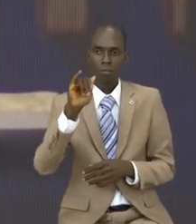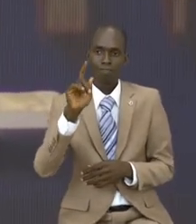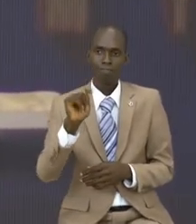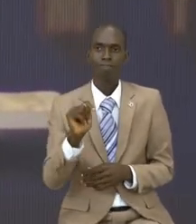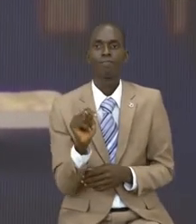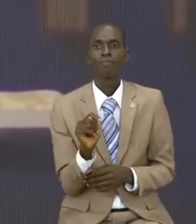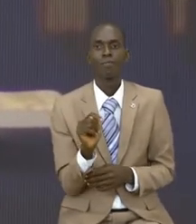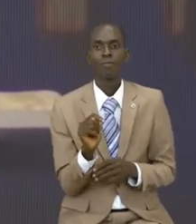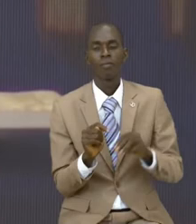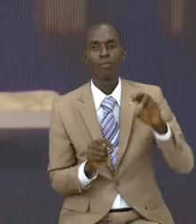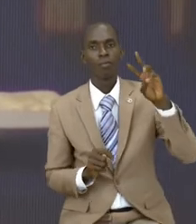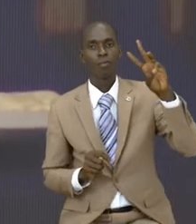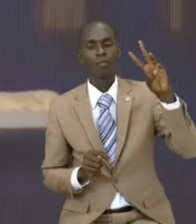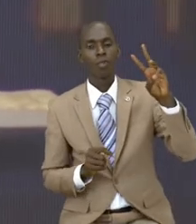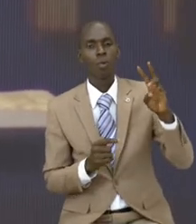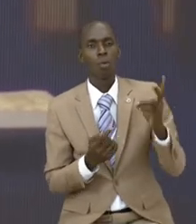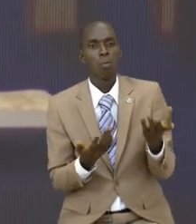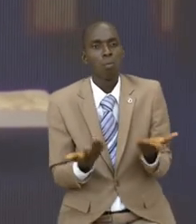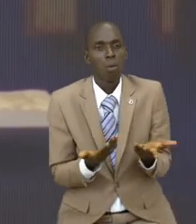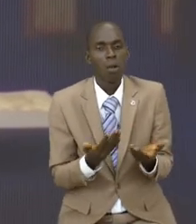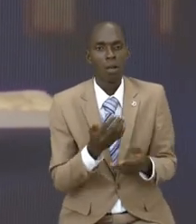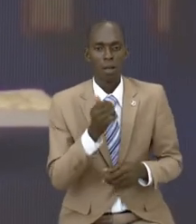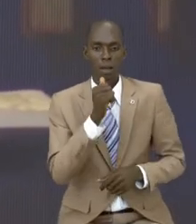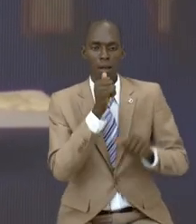What am I today?